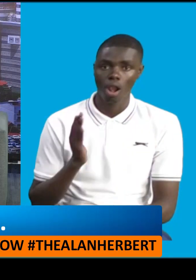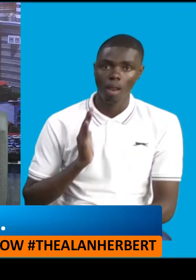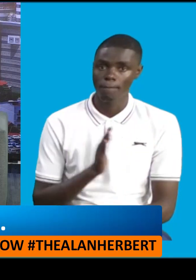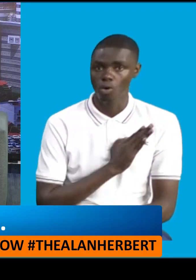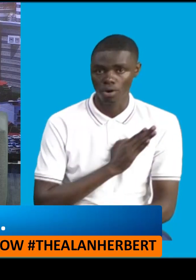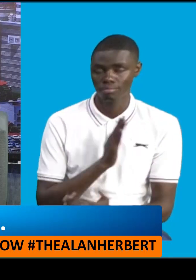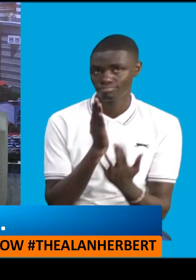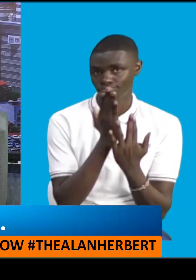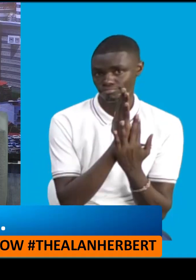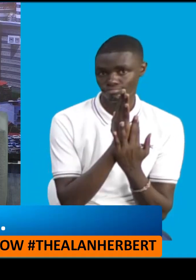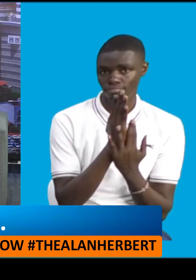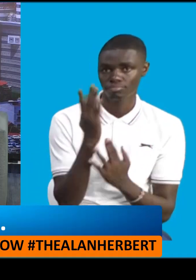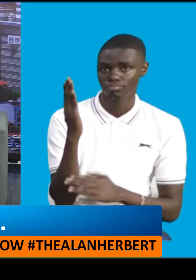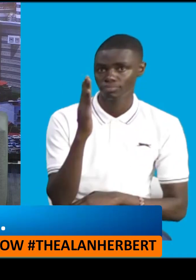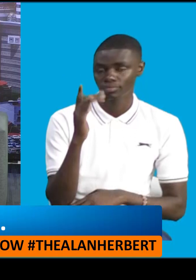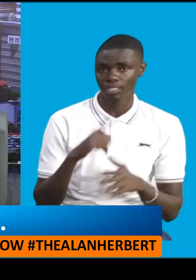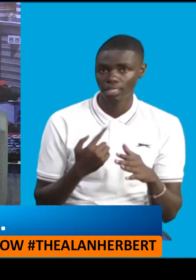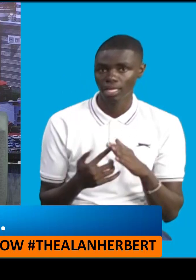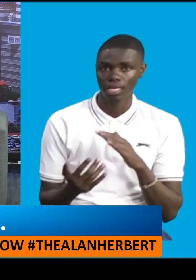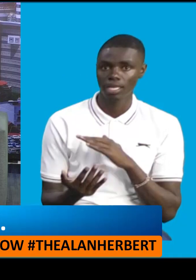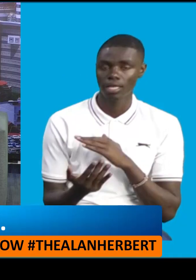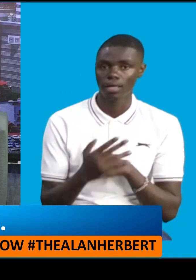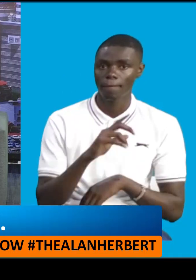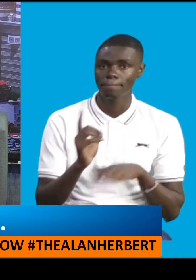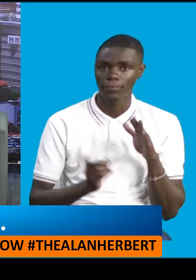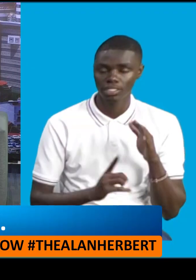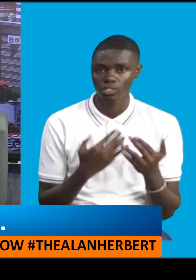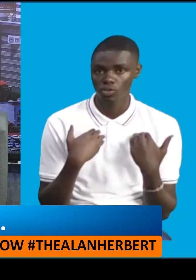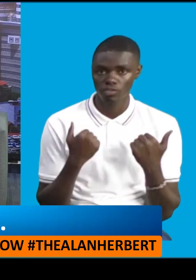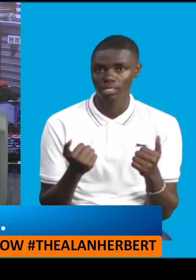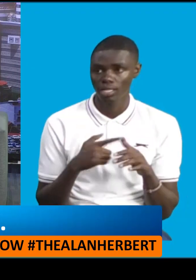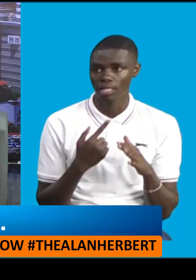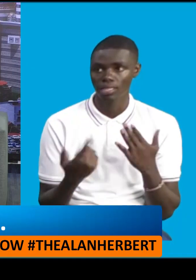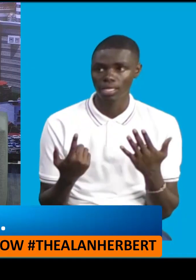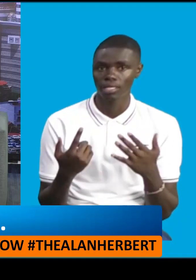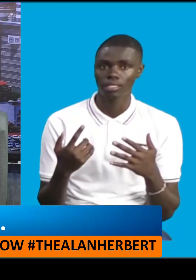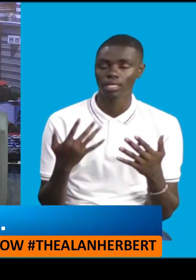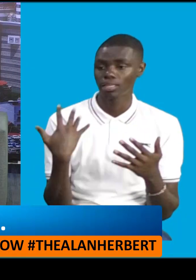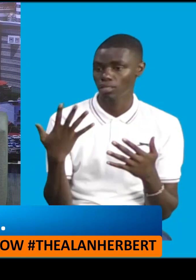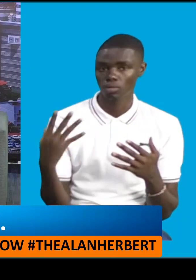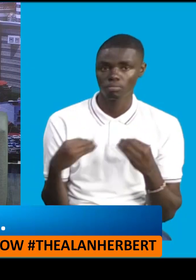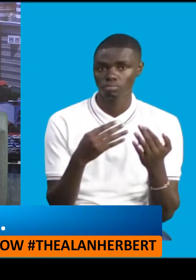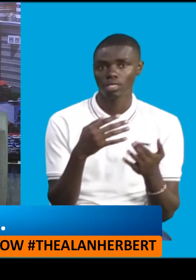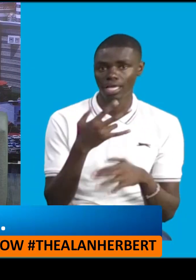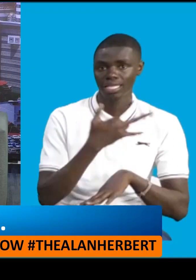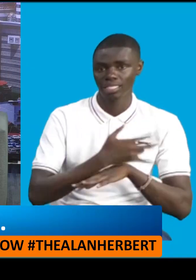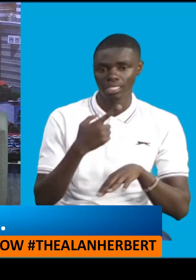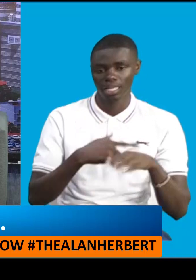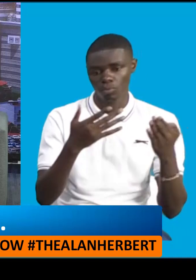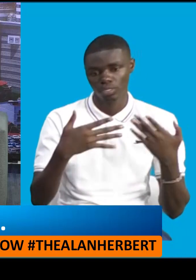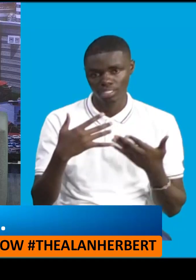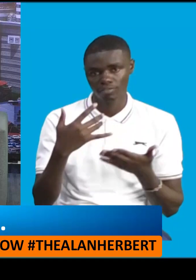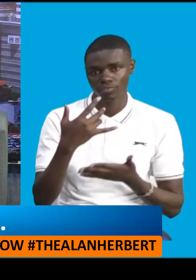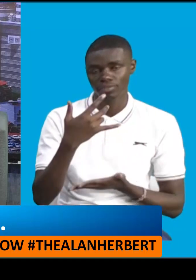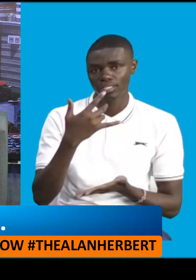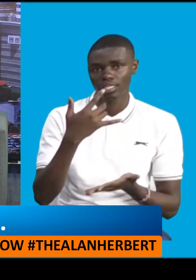mid-morning, then you can go to the Ministry of Health by the afternoon, and the following day the letter is with NHIF. And then once